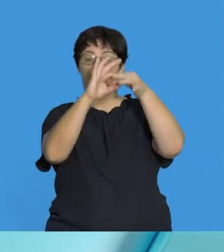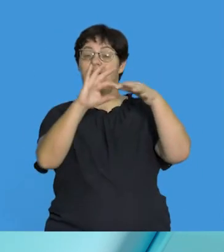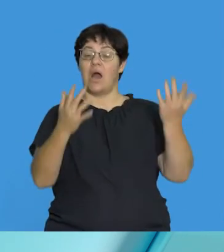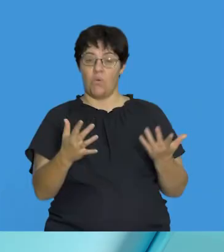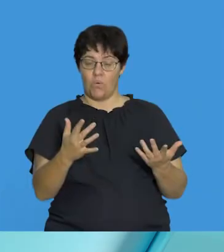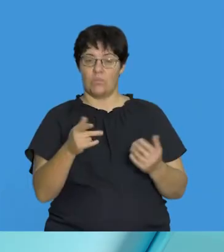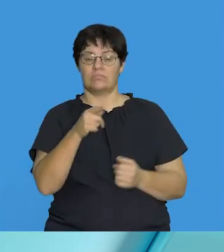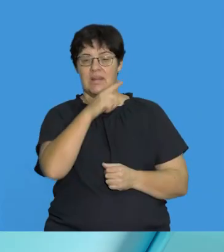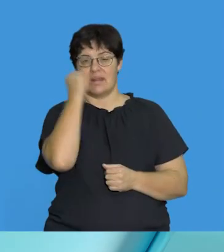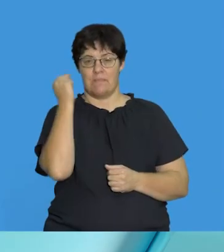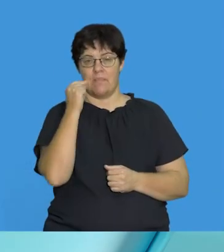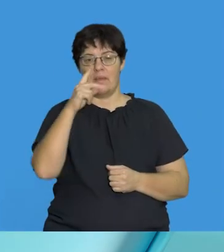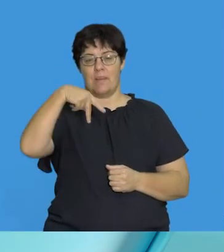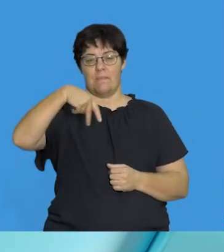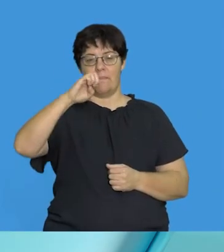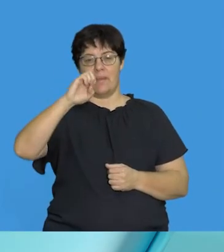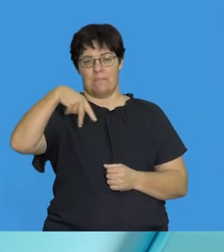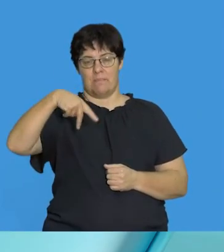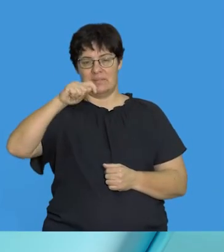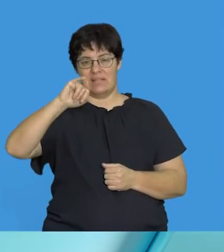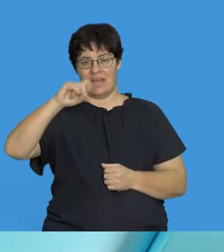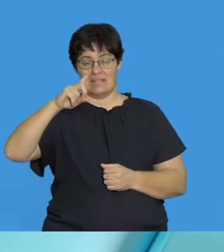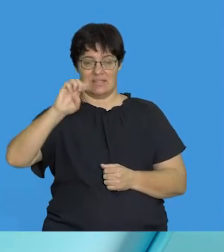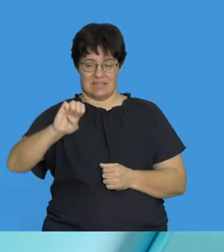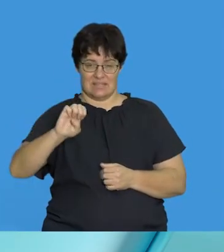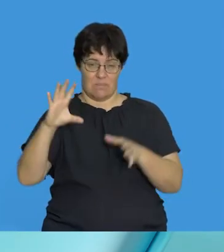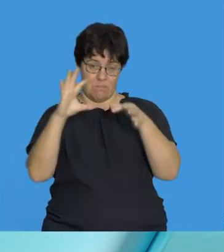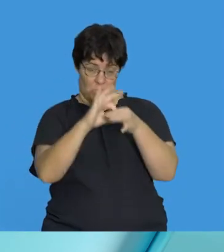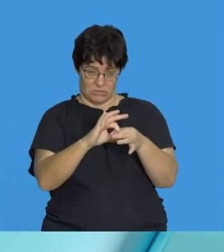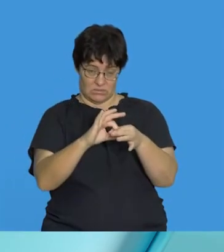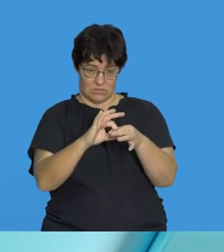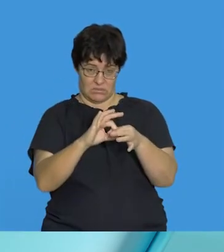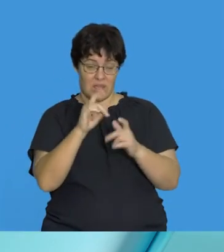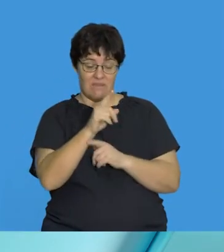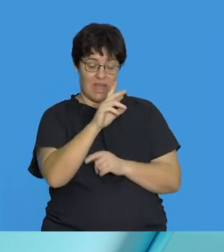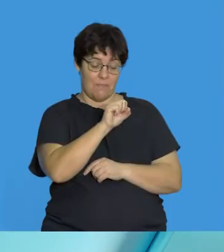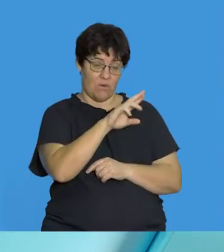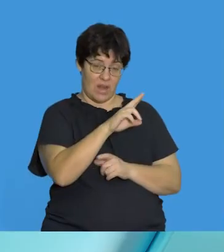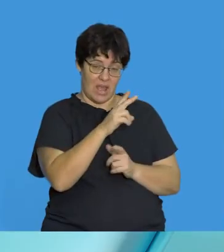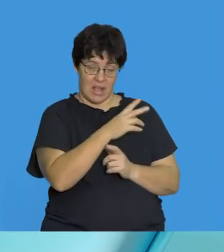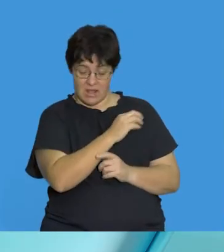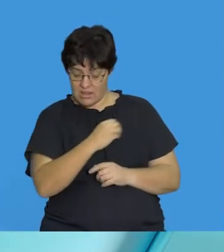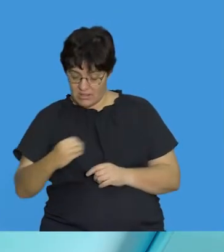The amino acids connect with what we refer to as peptide bonds, and we find that once that mRNA has